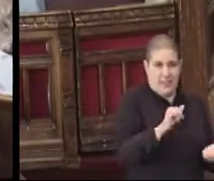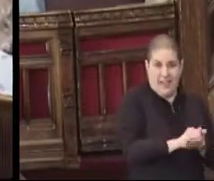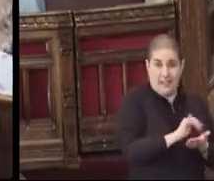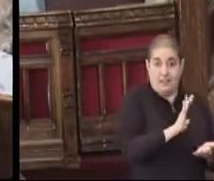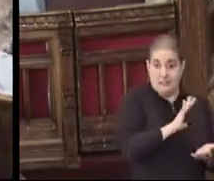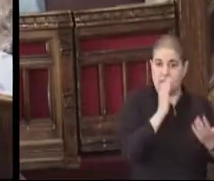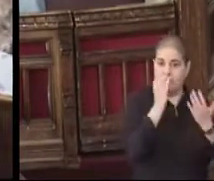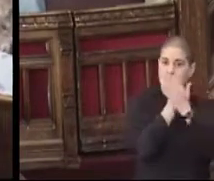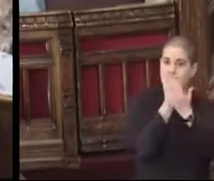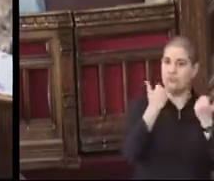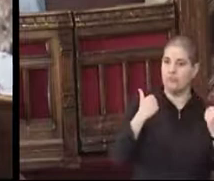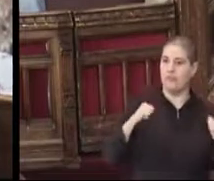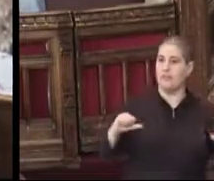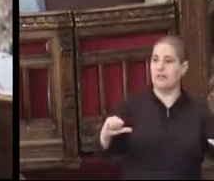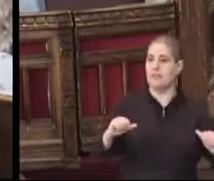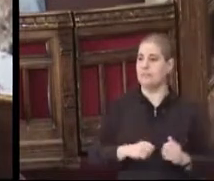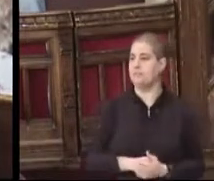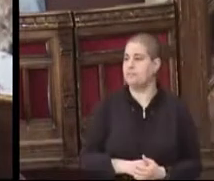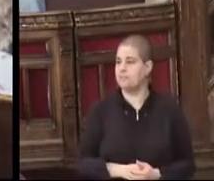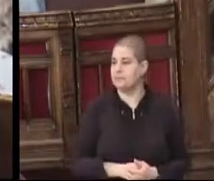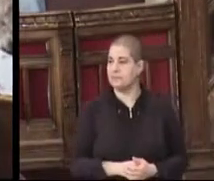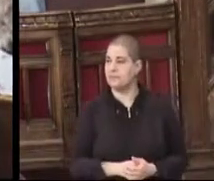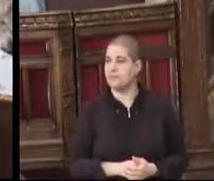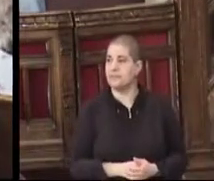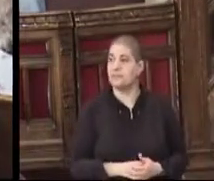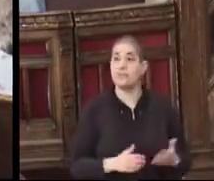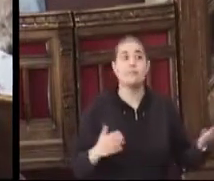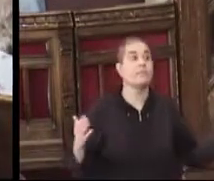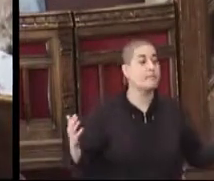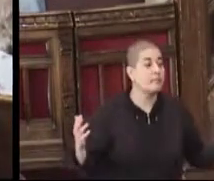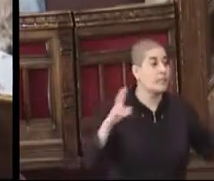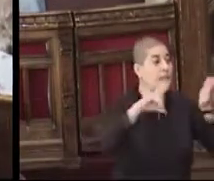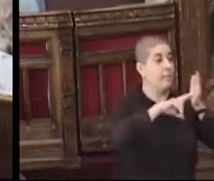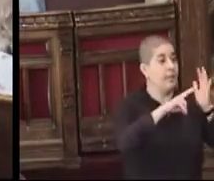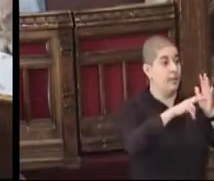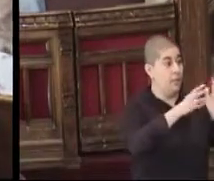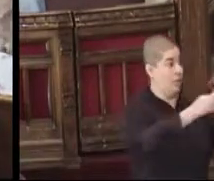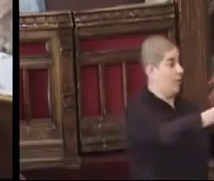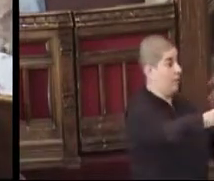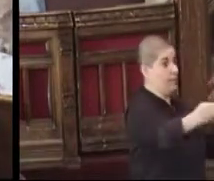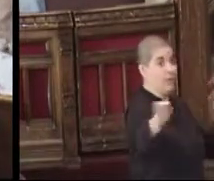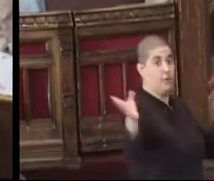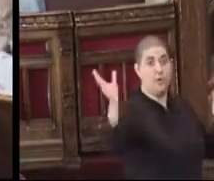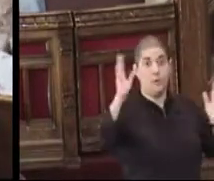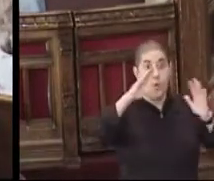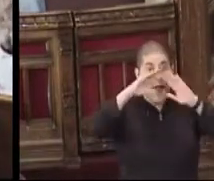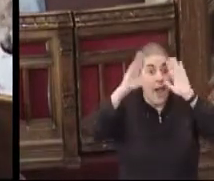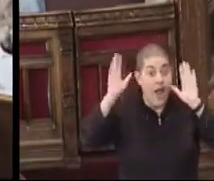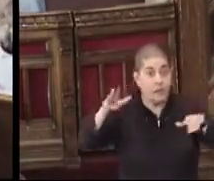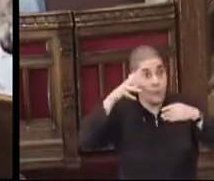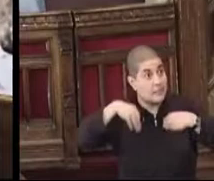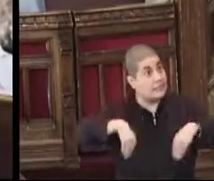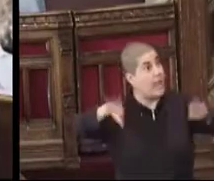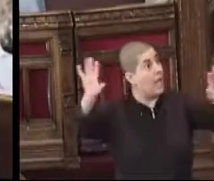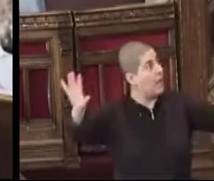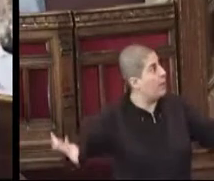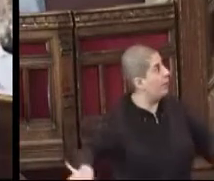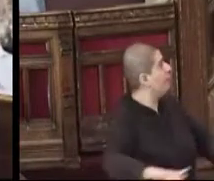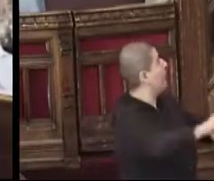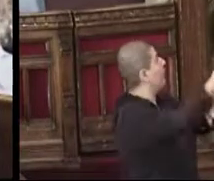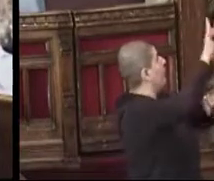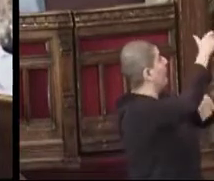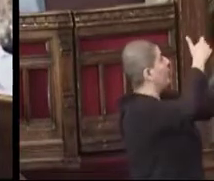explored before. Now, I'm not saying that all of you will sell your houses and move across the country to go on